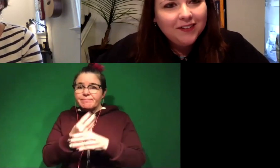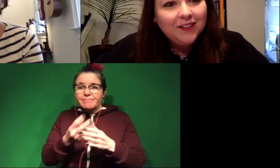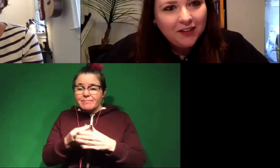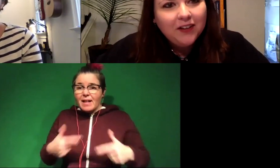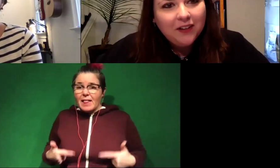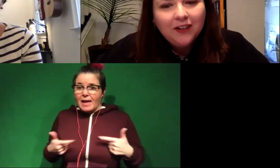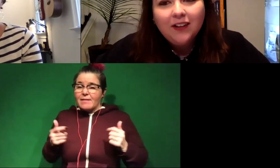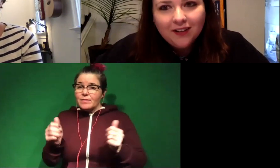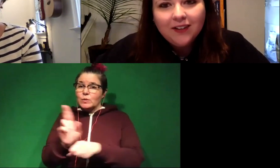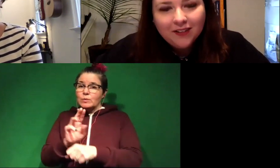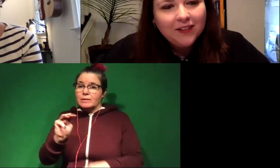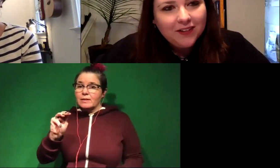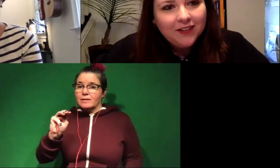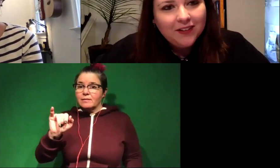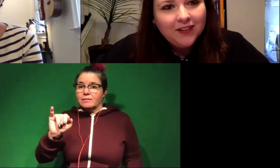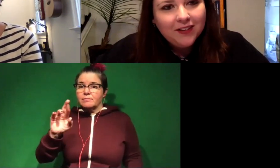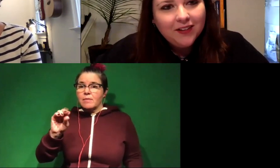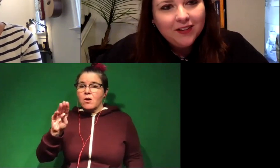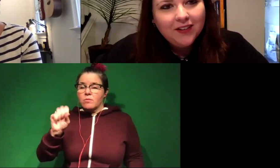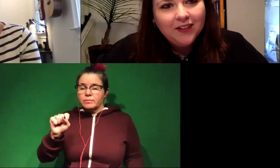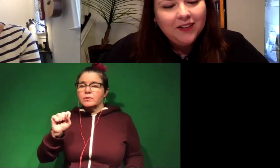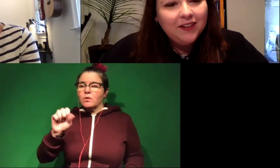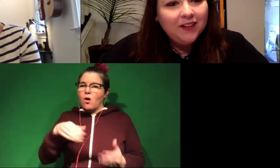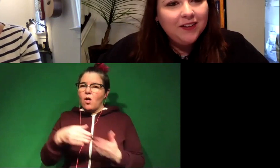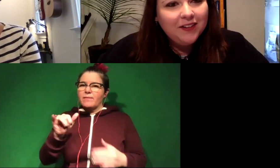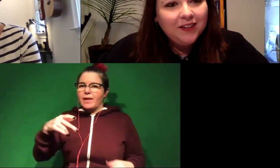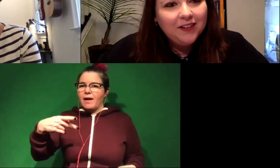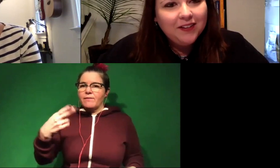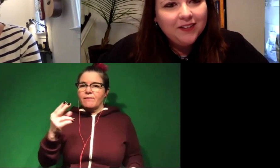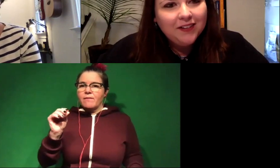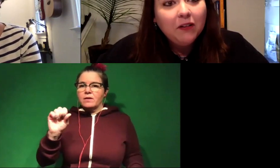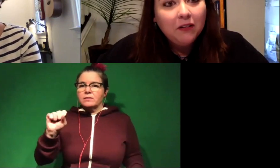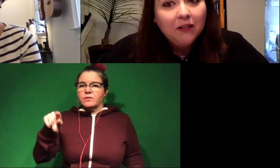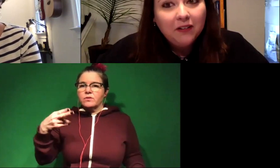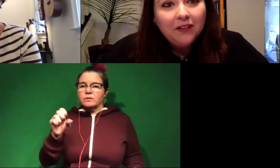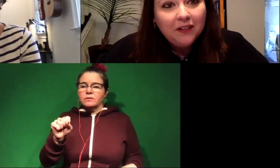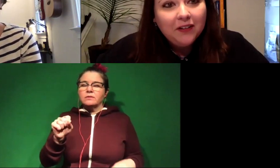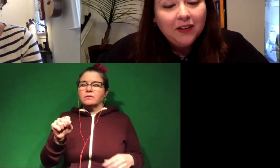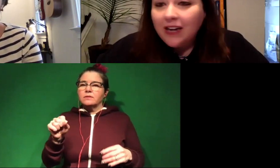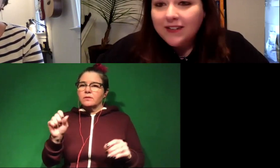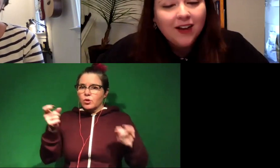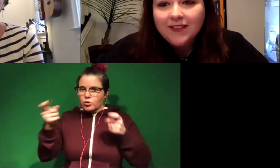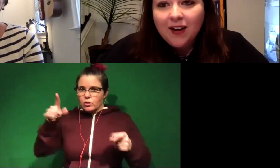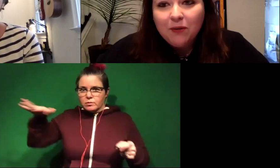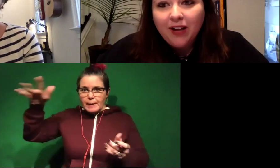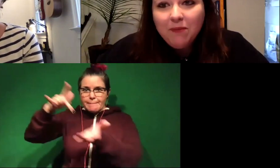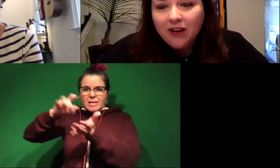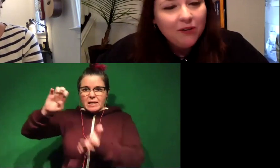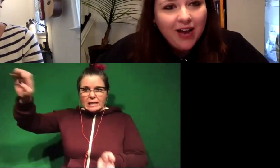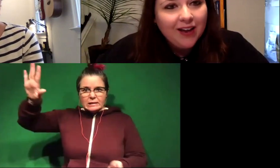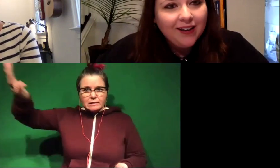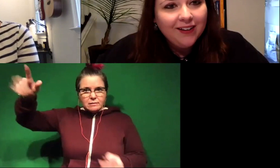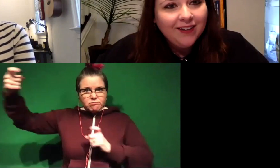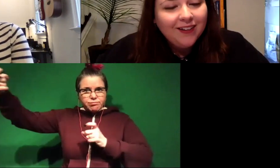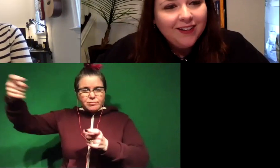microbes. So all of the phosphorus is controlled by a certain number of groups in the Middle East. and we're running out of it. I did not see that one coming.